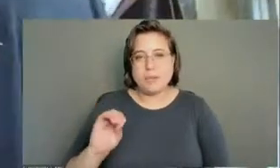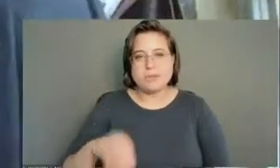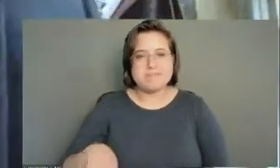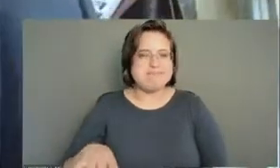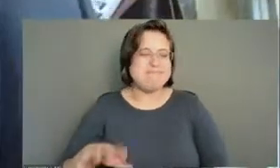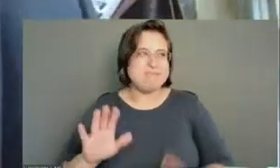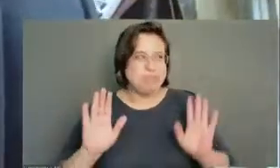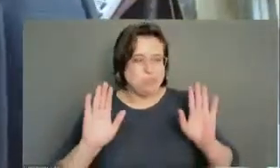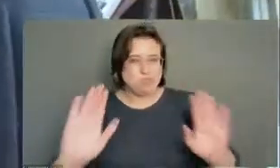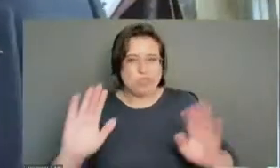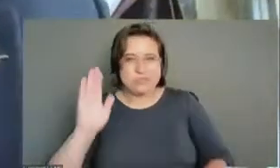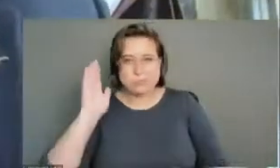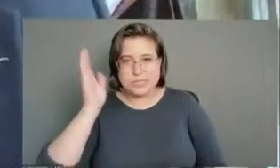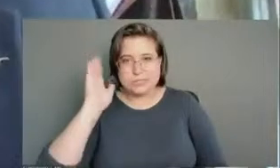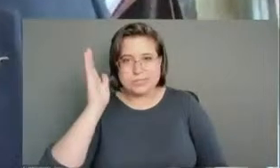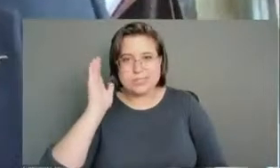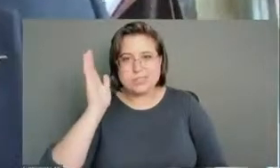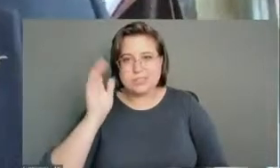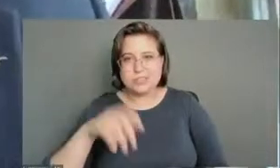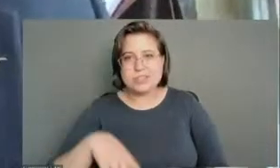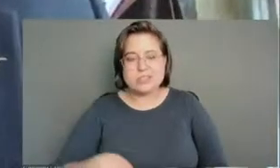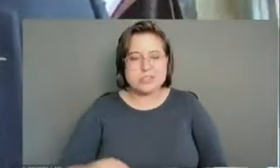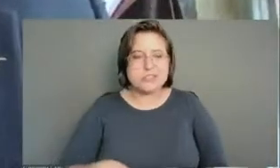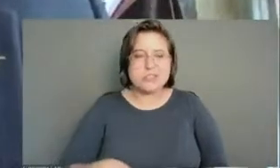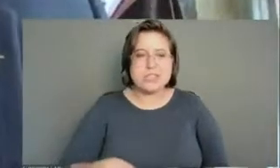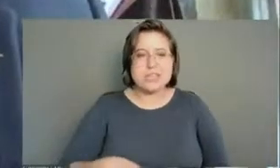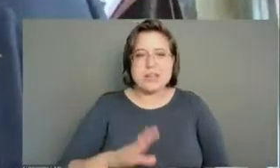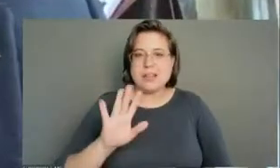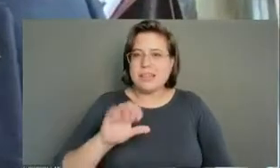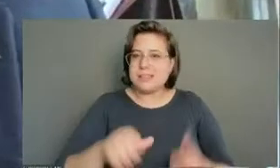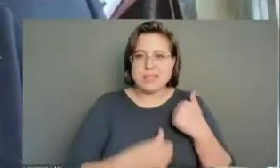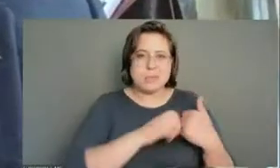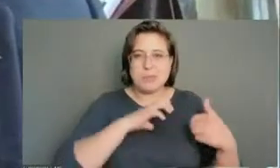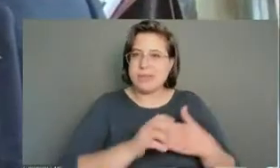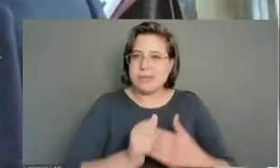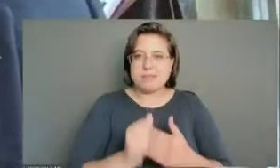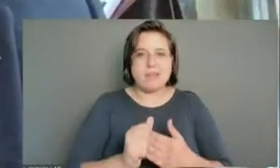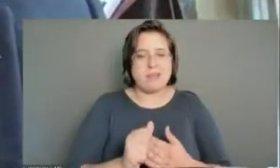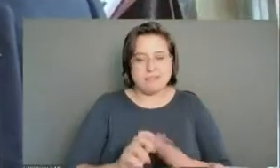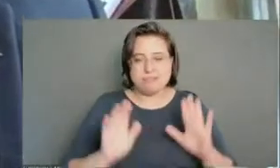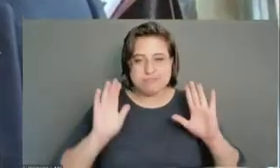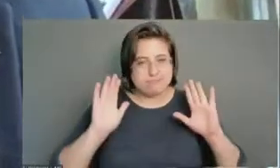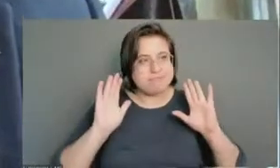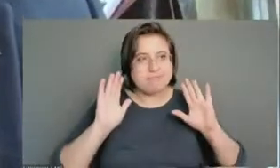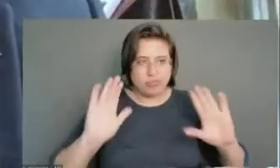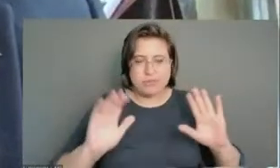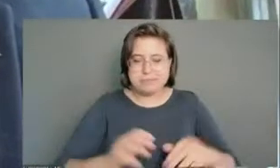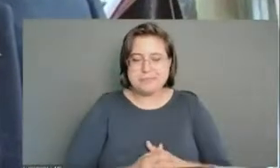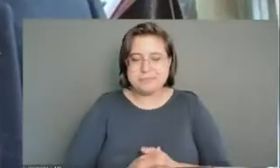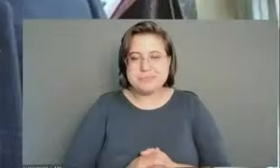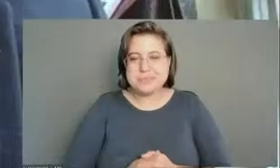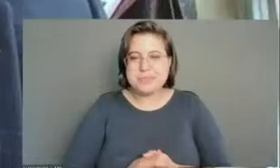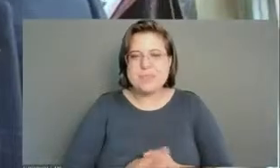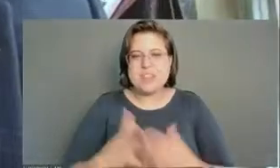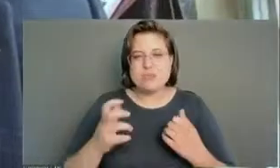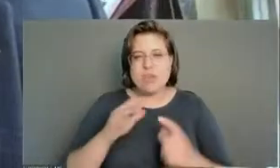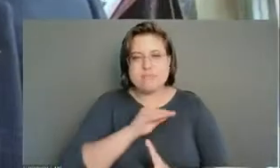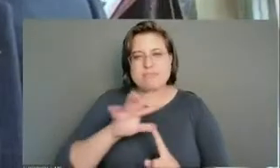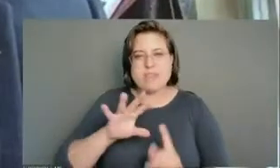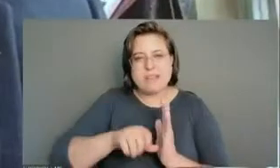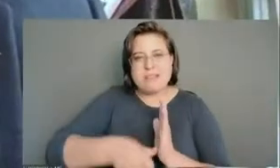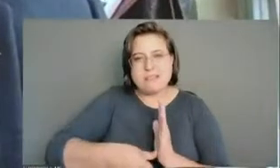presentation. You've led the subcommittee wonderfully and great recommendations. I would just really highlight within